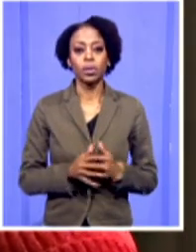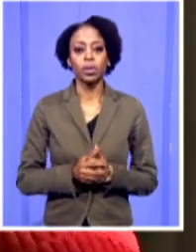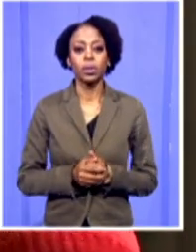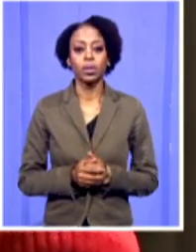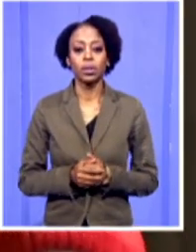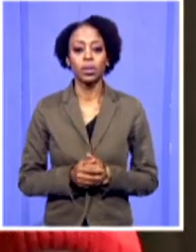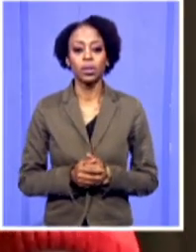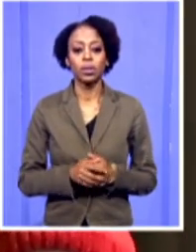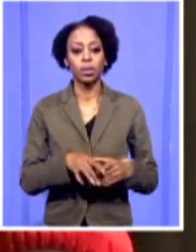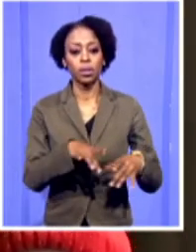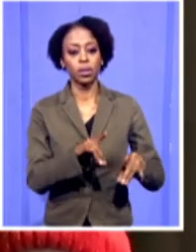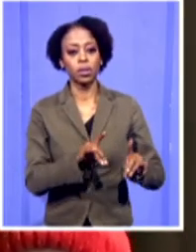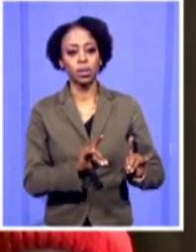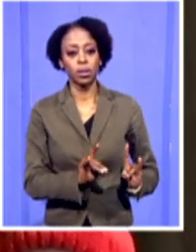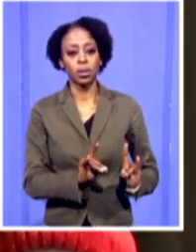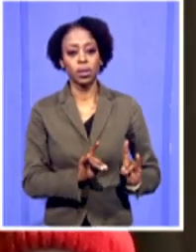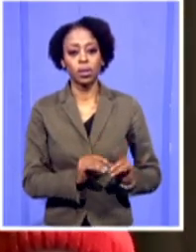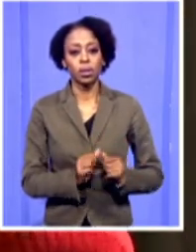Chair.